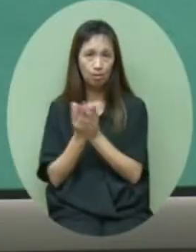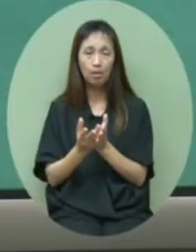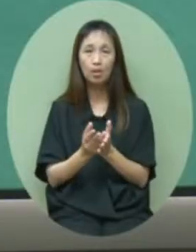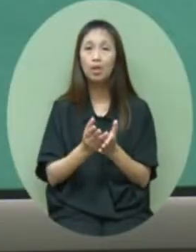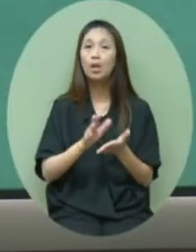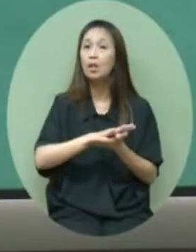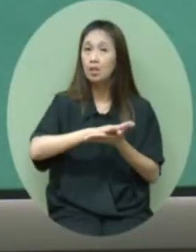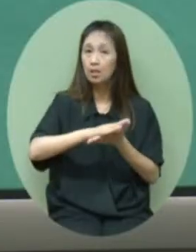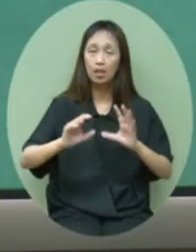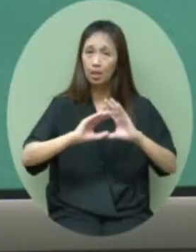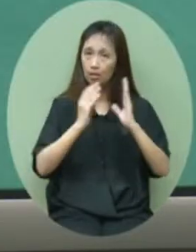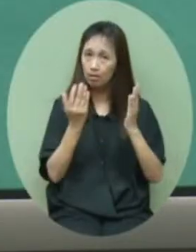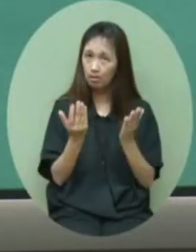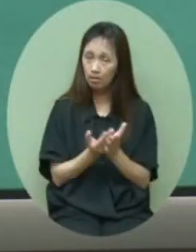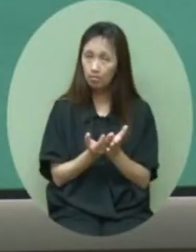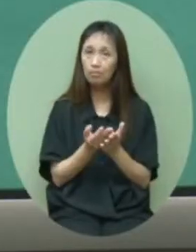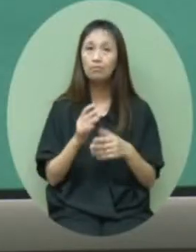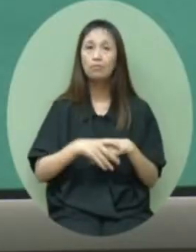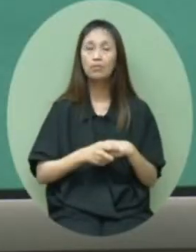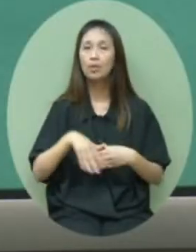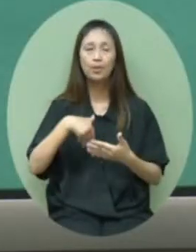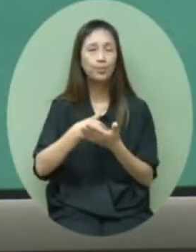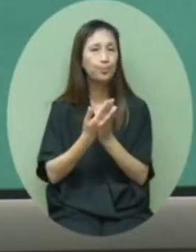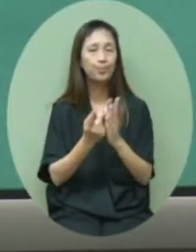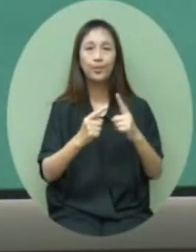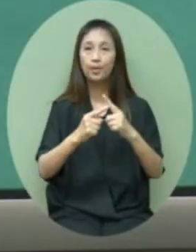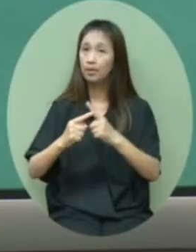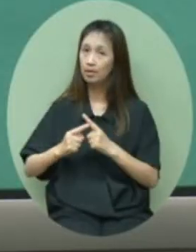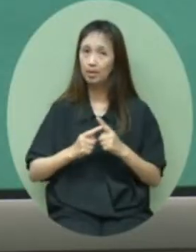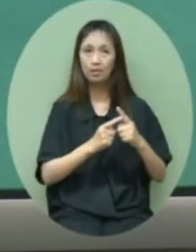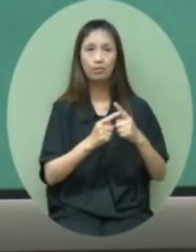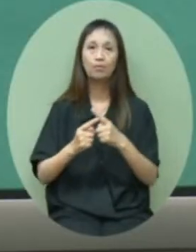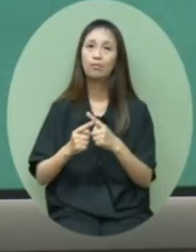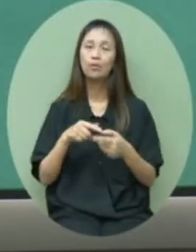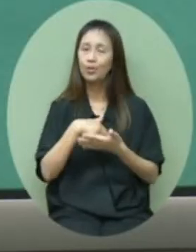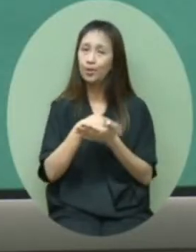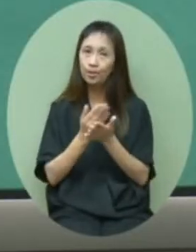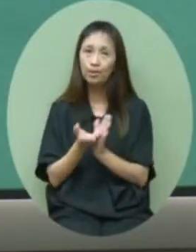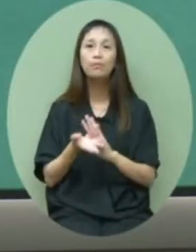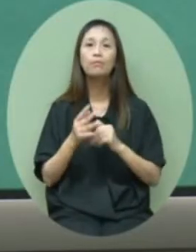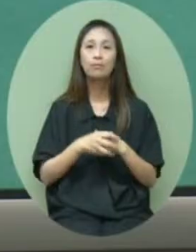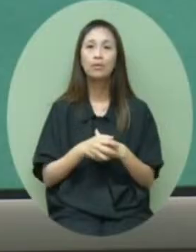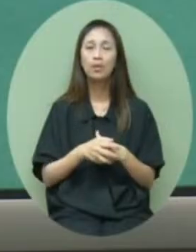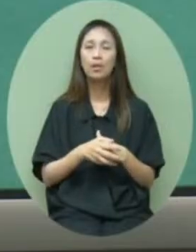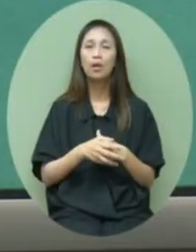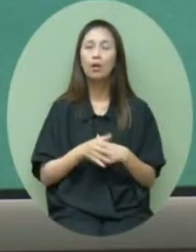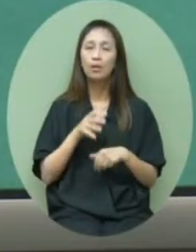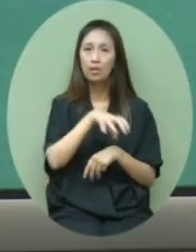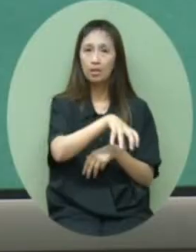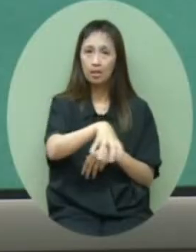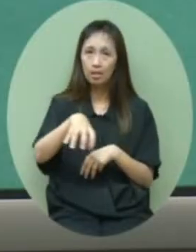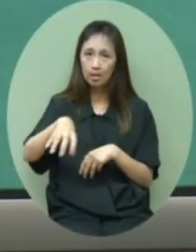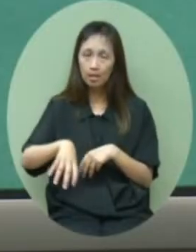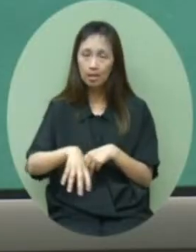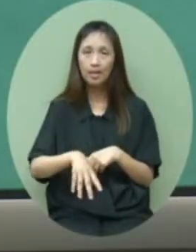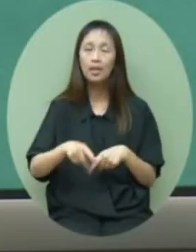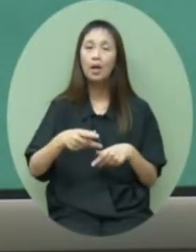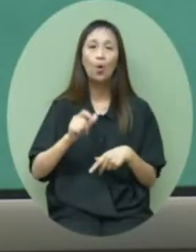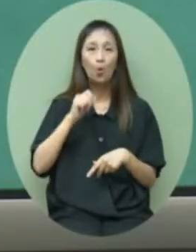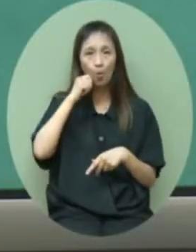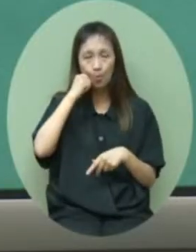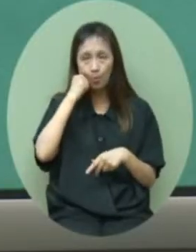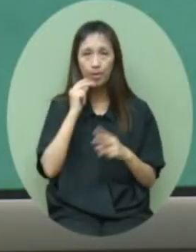seek views from different parties, political parties, local organizations, different sectors of the community, and